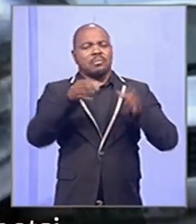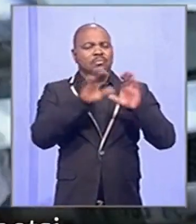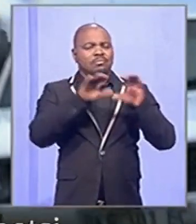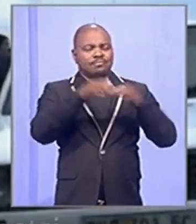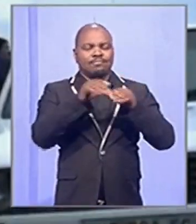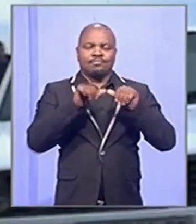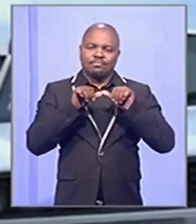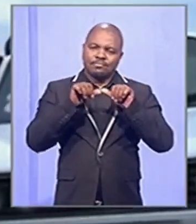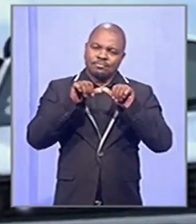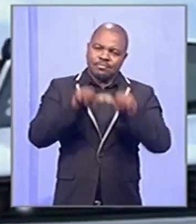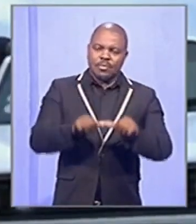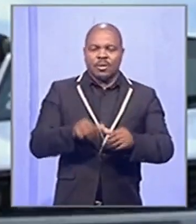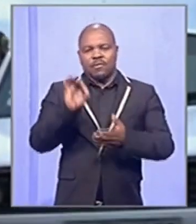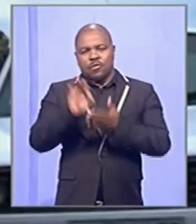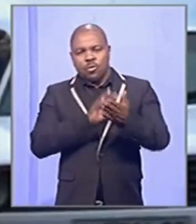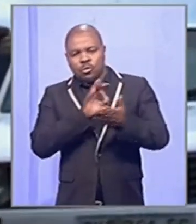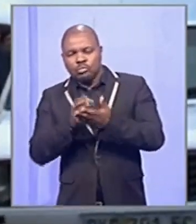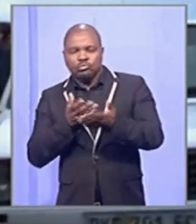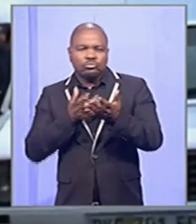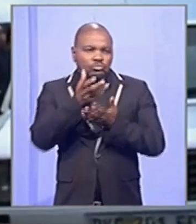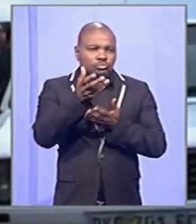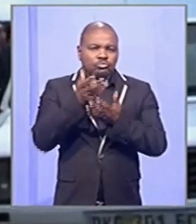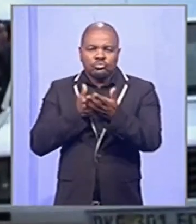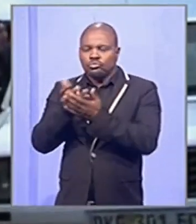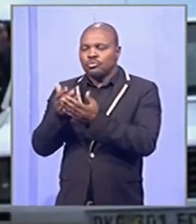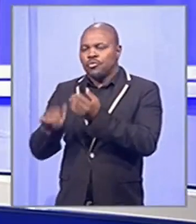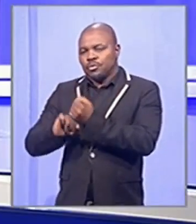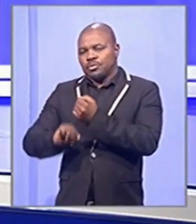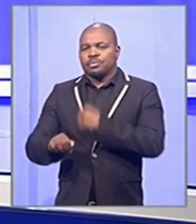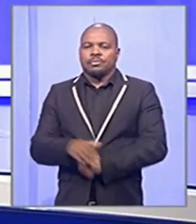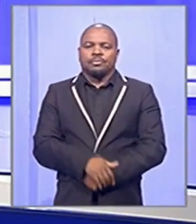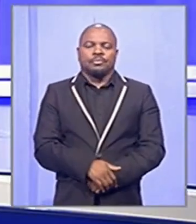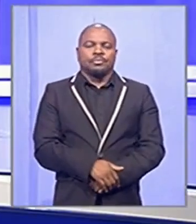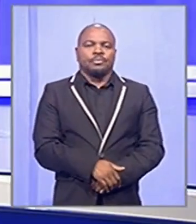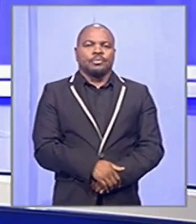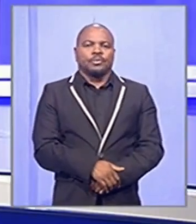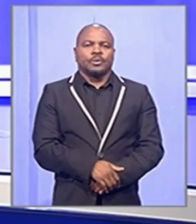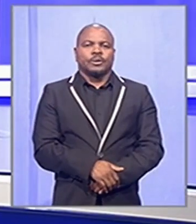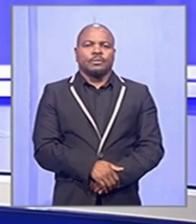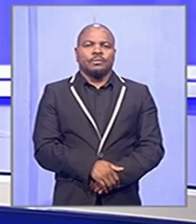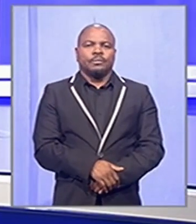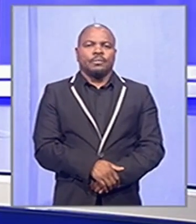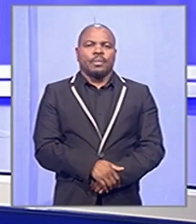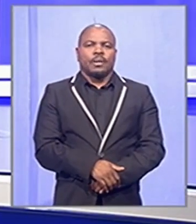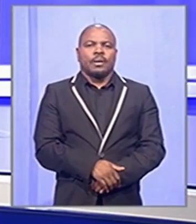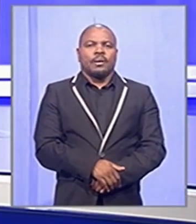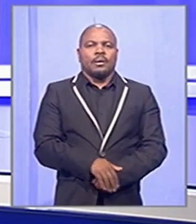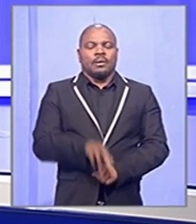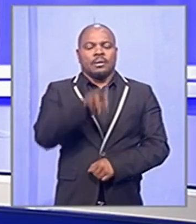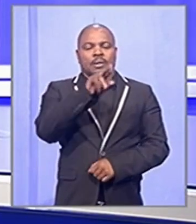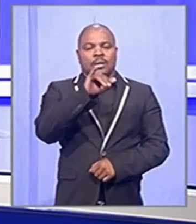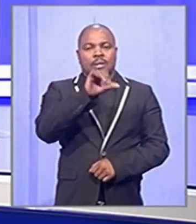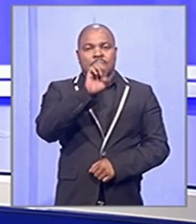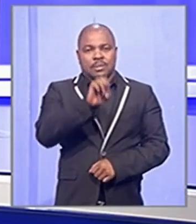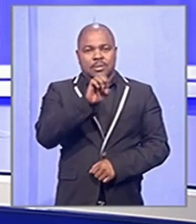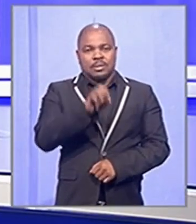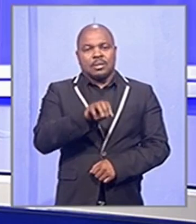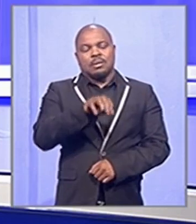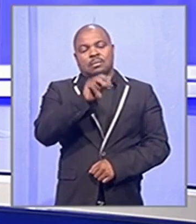se ho setse dibeke tse mmalwa pele ho letsatsi la dikgetho, mekga e mengata ya dipolotiki e tswela pele ka matsholo a ona a dikgetho.